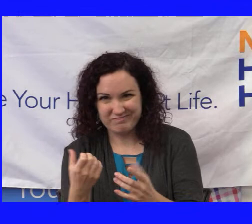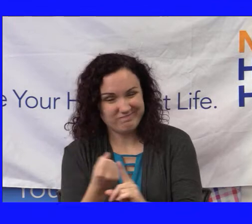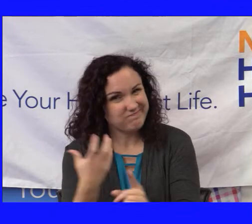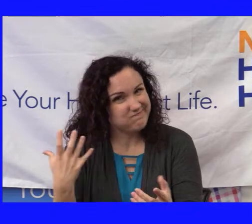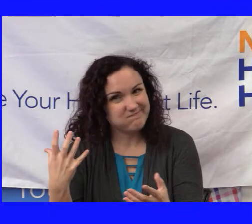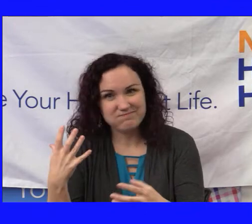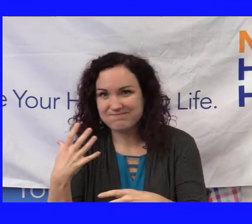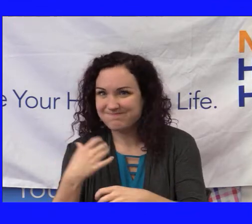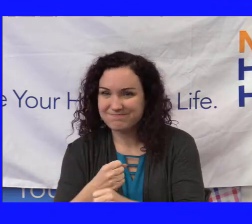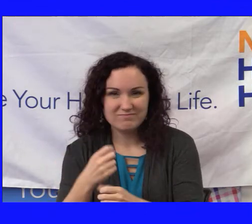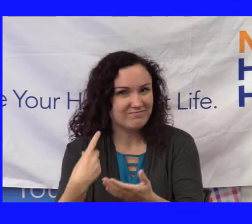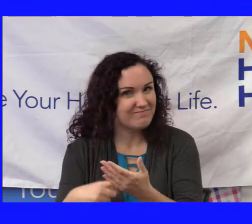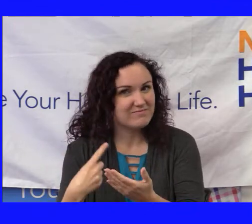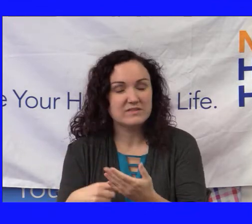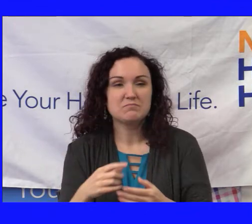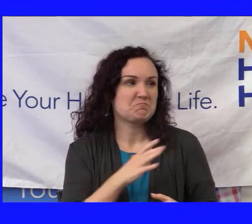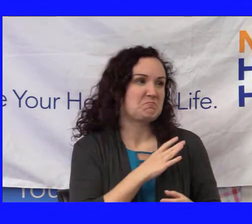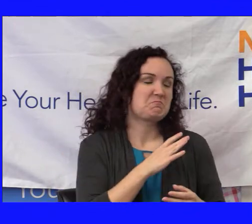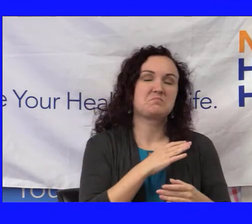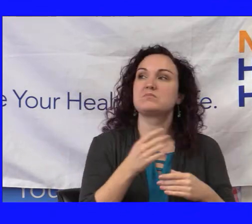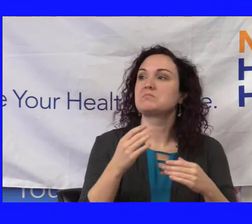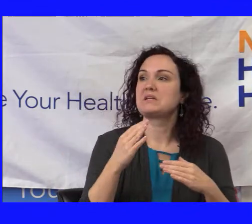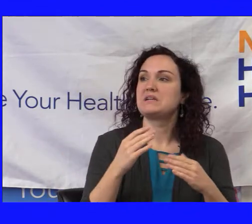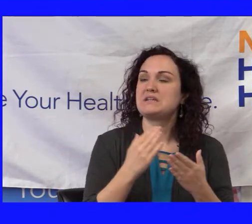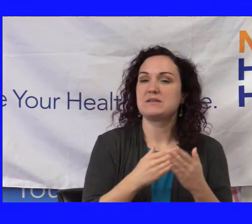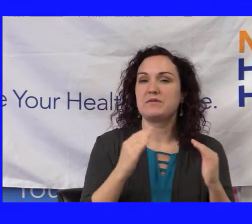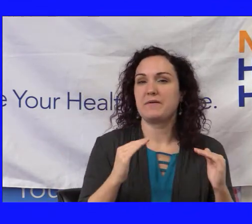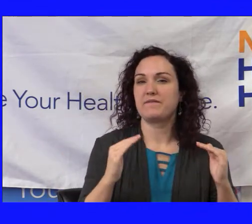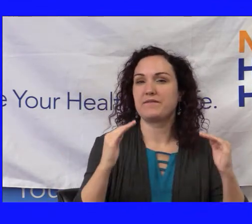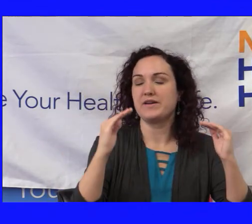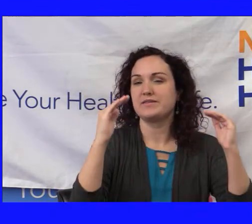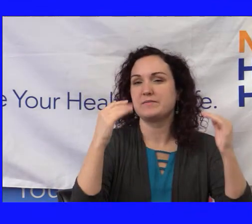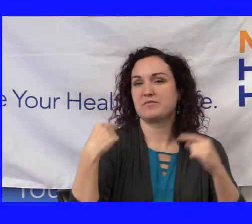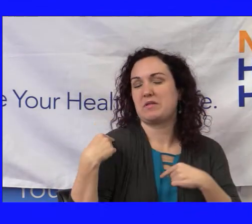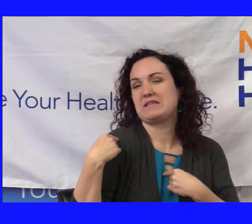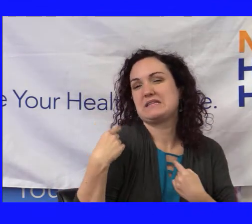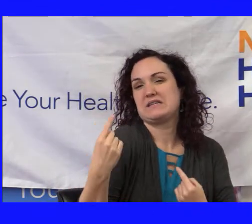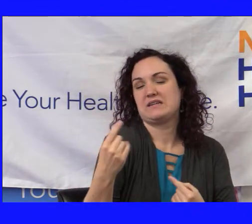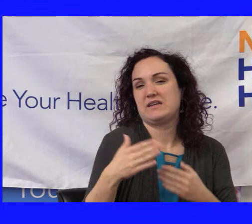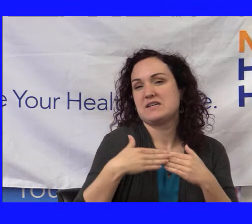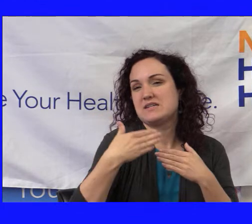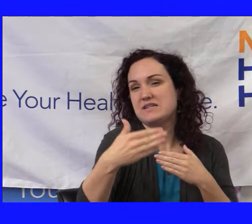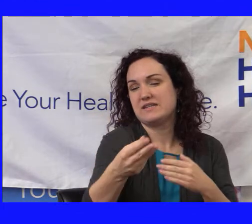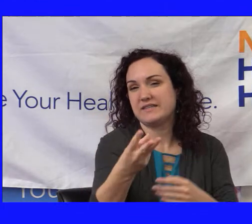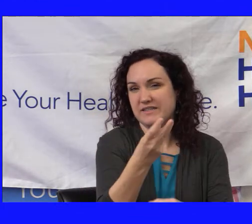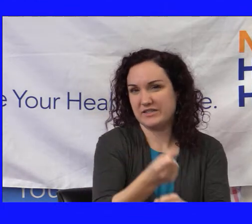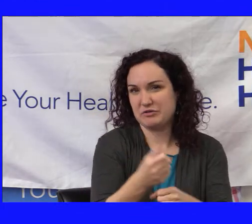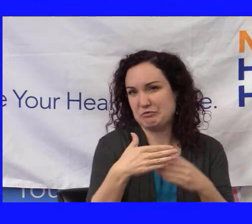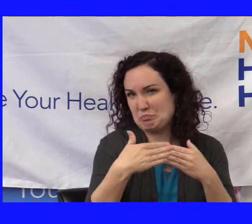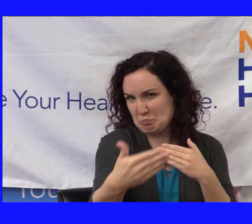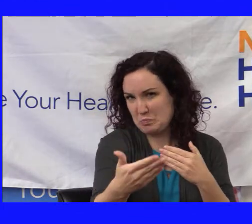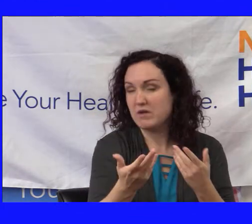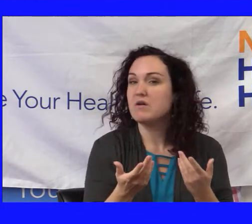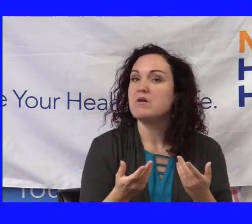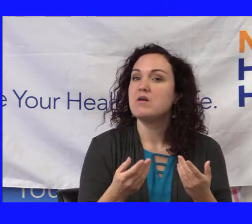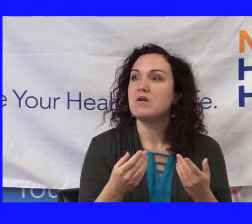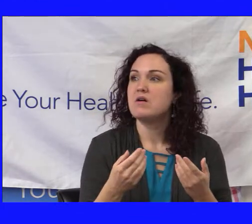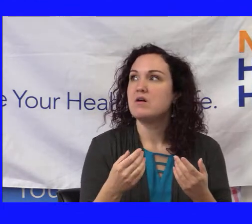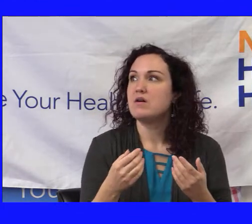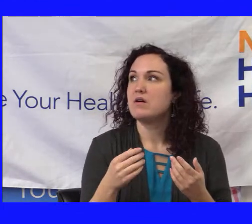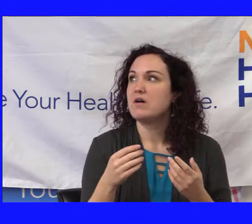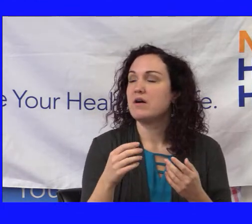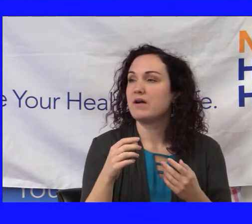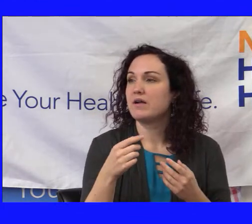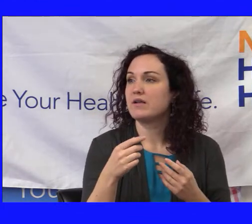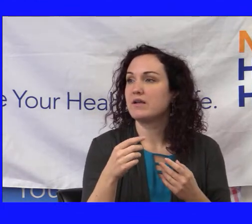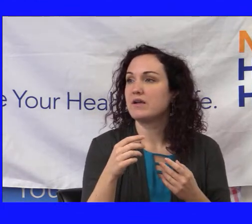just quickly, some of the advancements that are going to be happening over the next 6 years and so on would be the